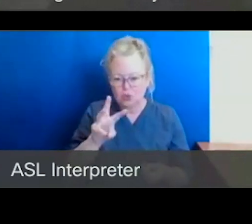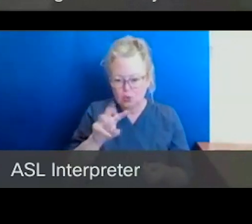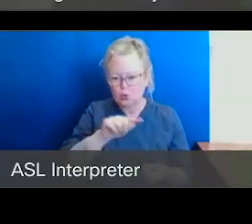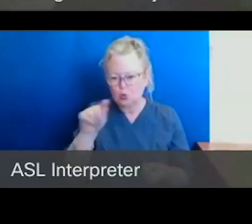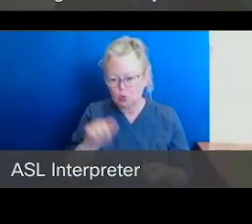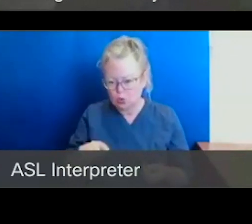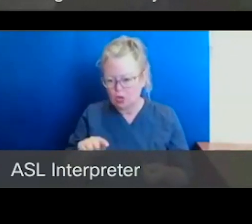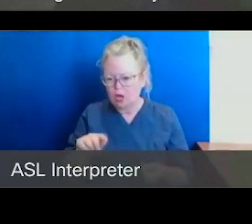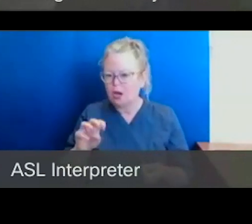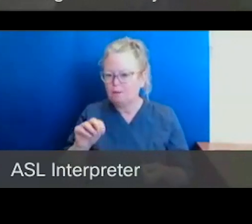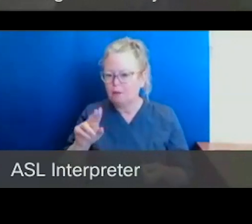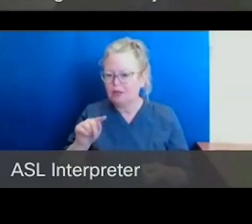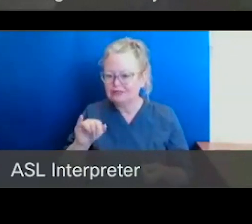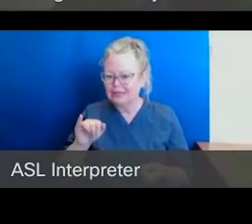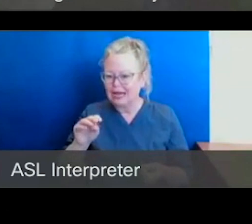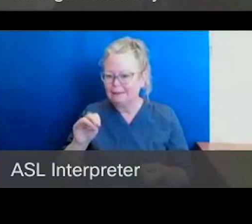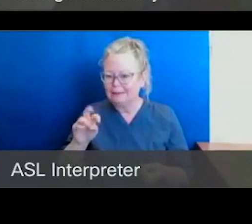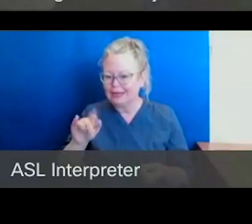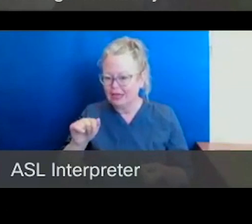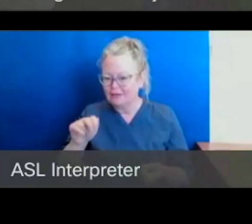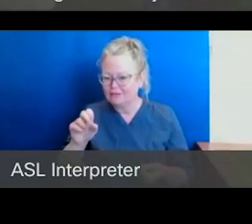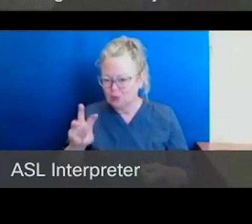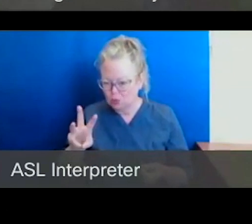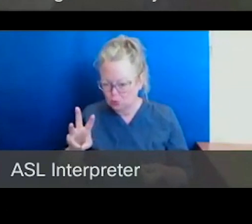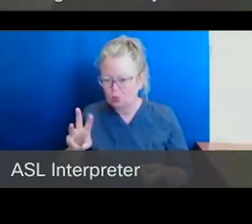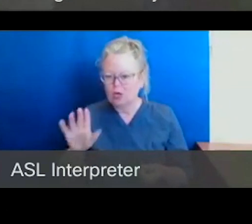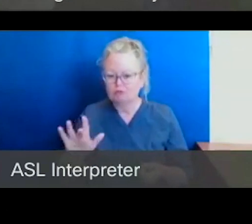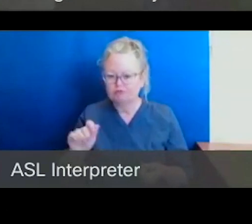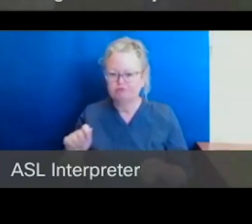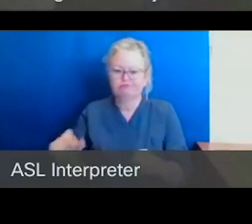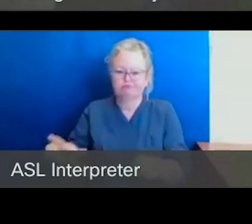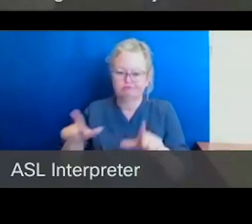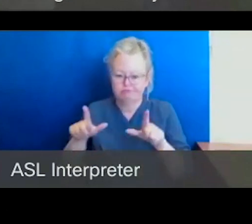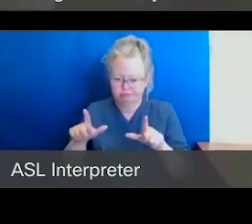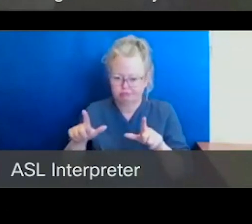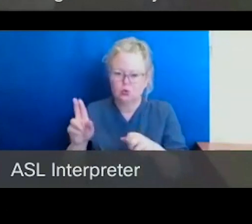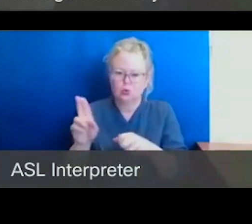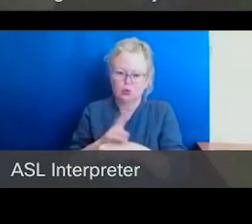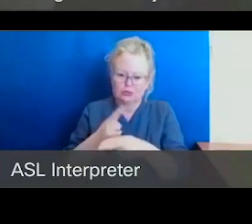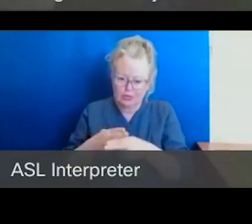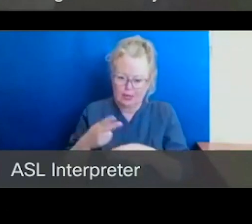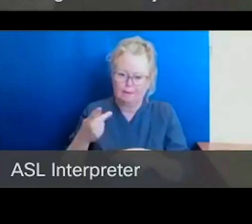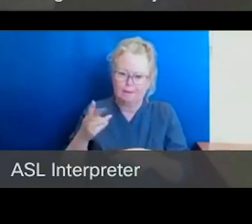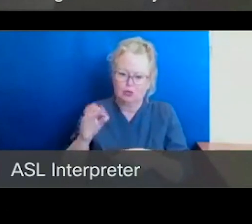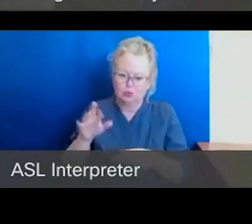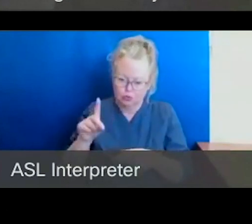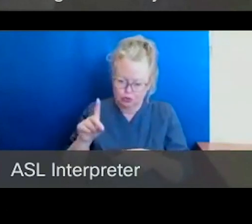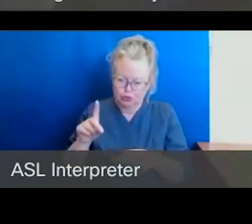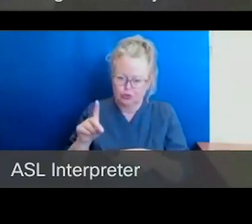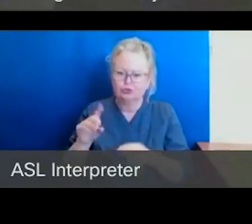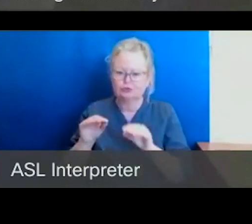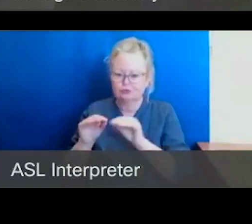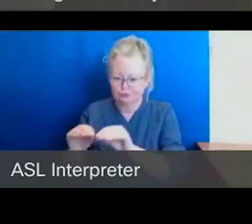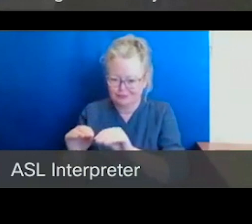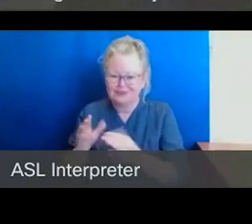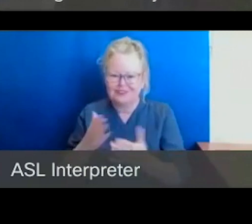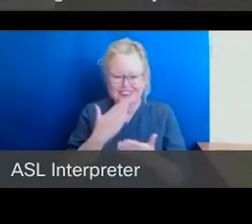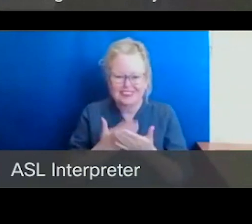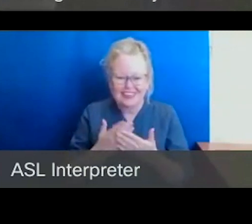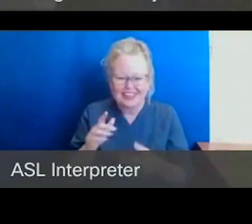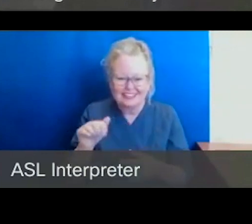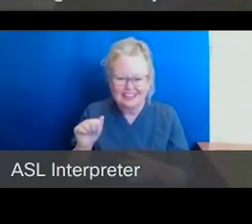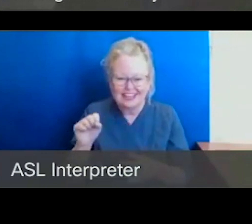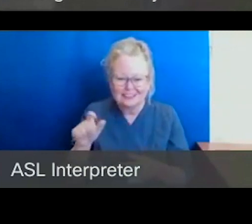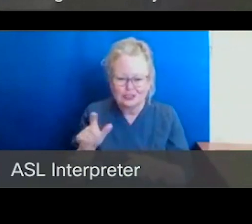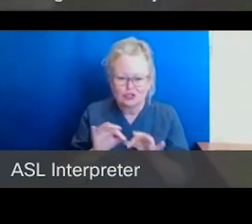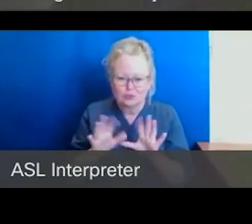code, password, and the name there. I want to thank our ASL interpreters for